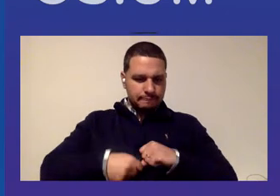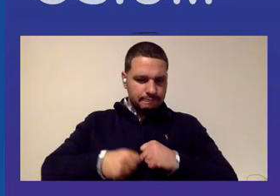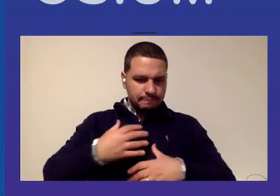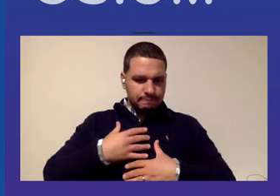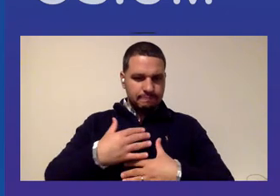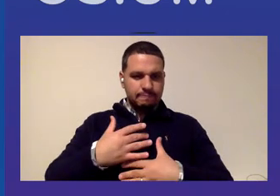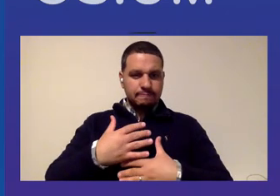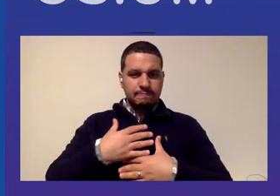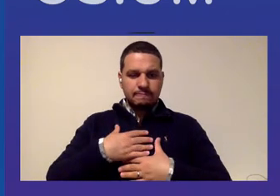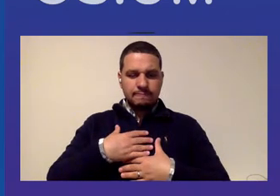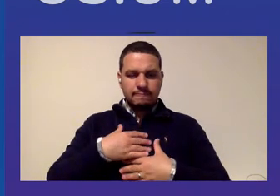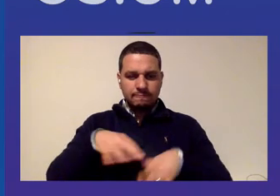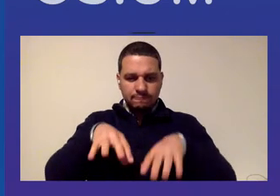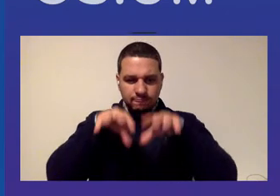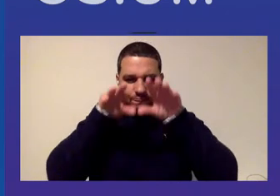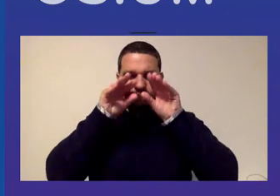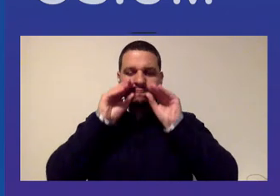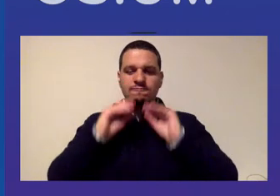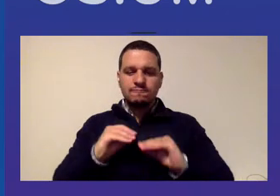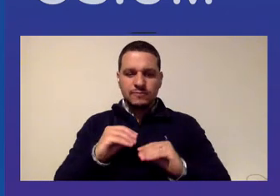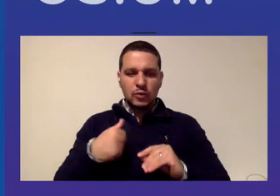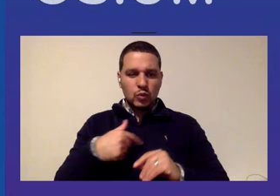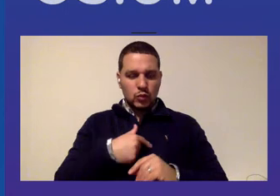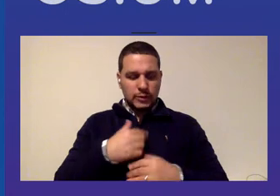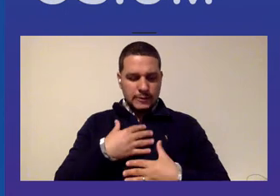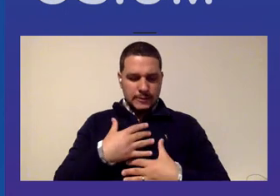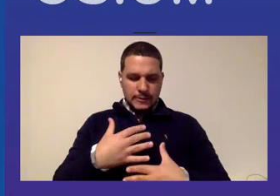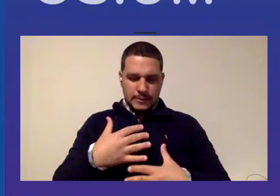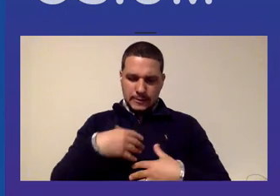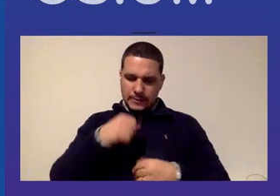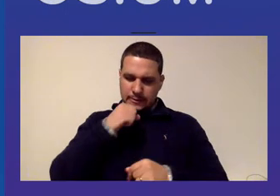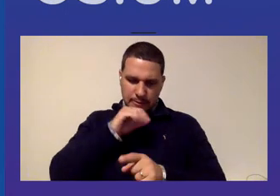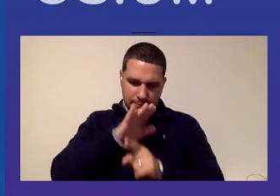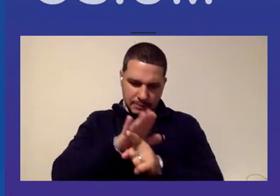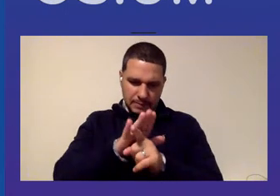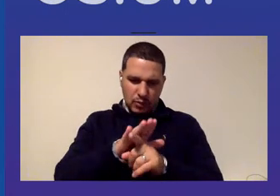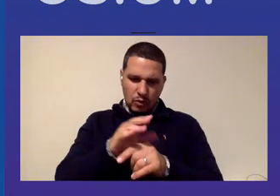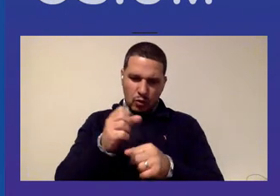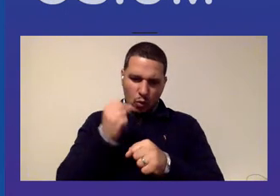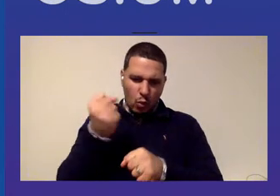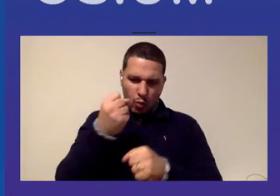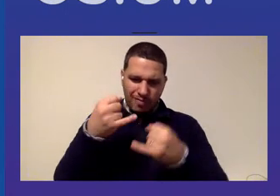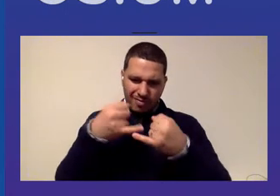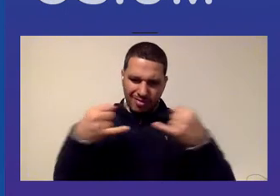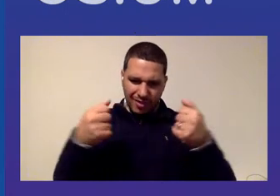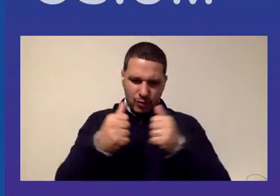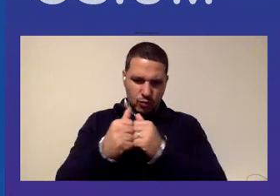Breathing in, we swell in our resolute commitment to hold the line together.